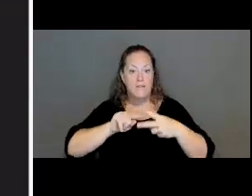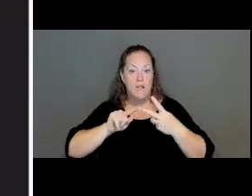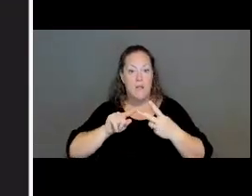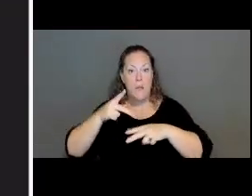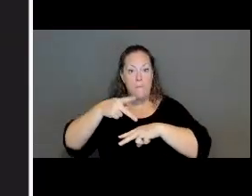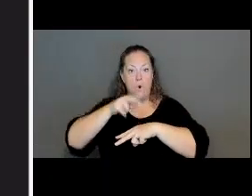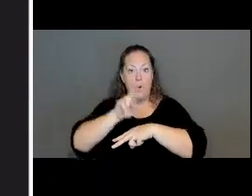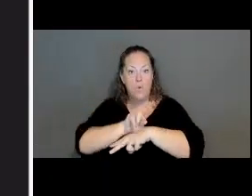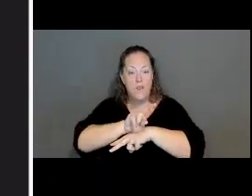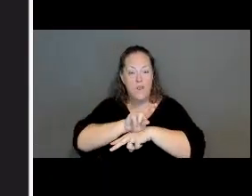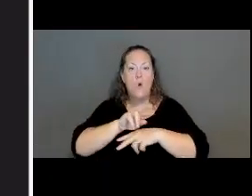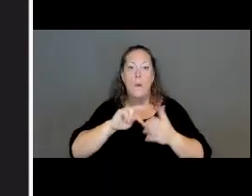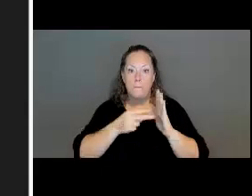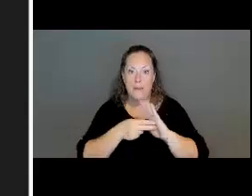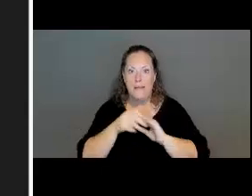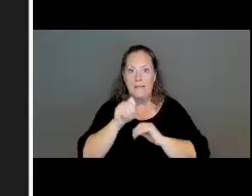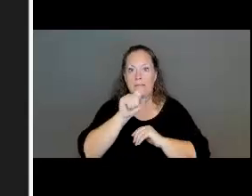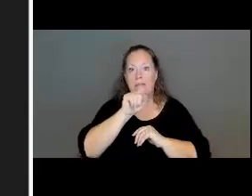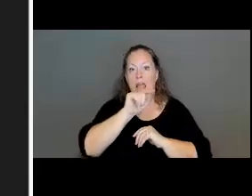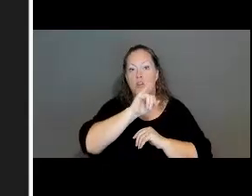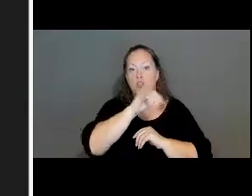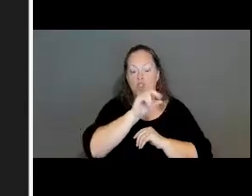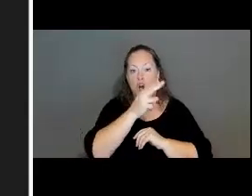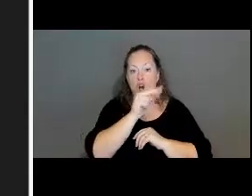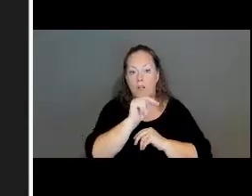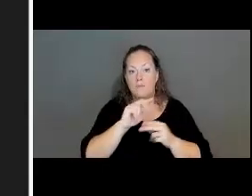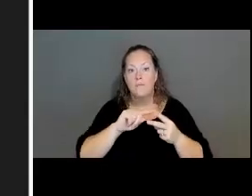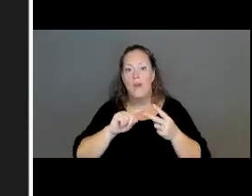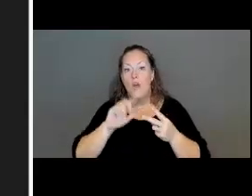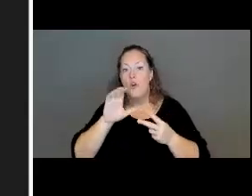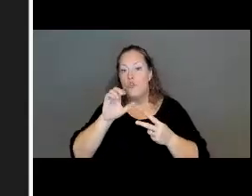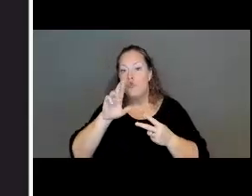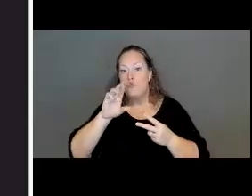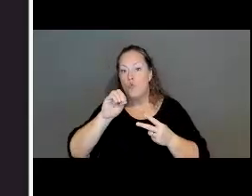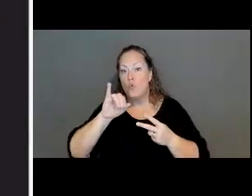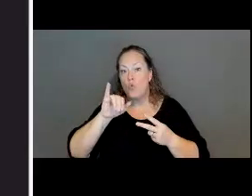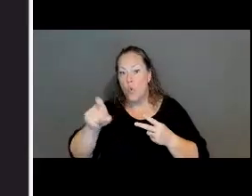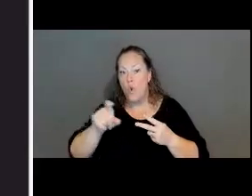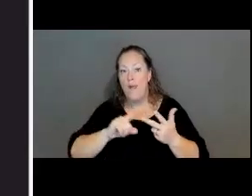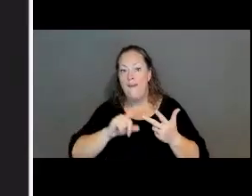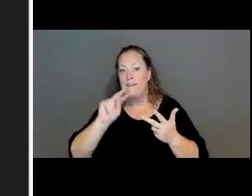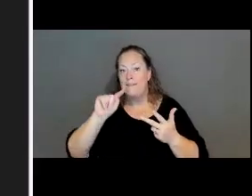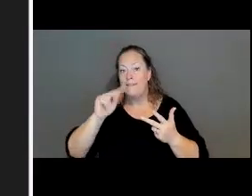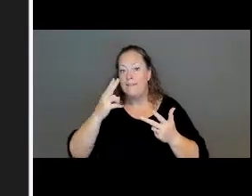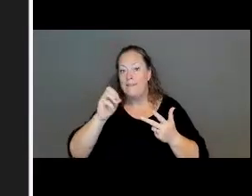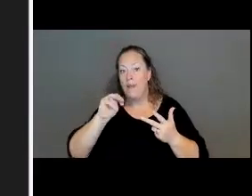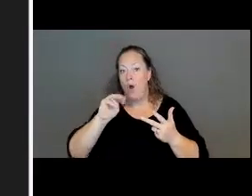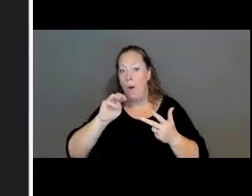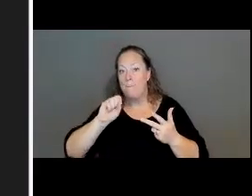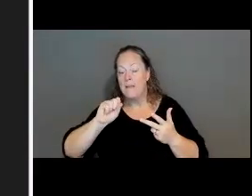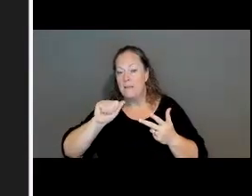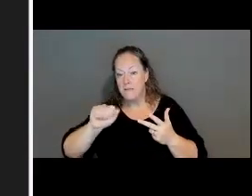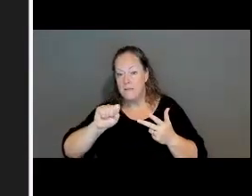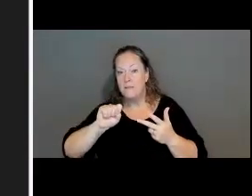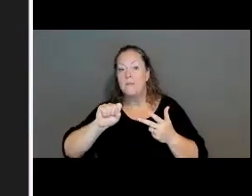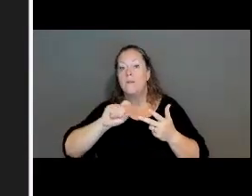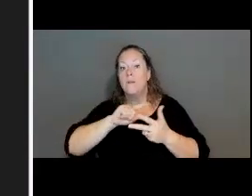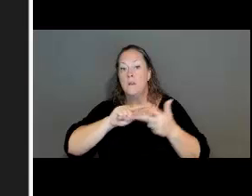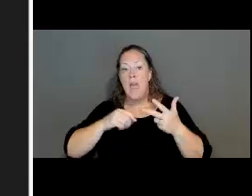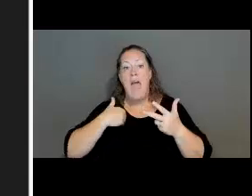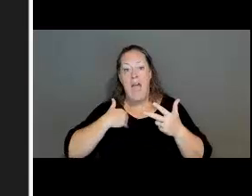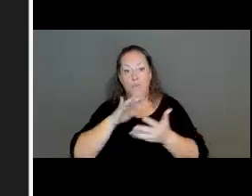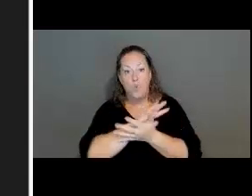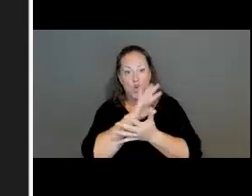meaning St. John, St. Croix, and St. Thomas. And it also has like a series of worksheets based on the 5 steps. As